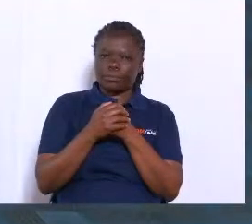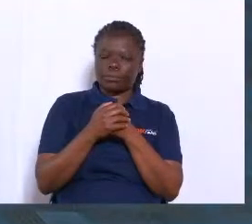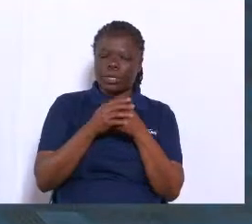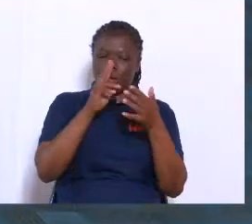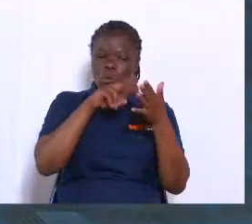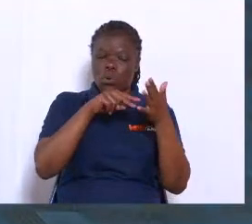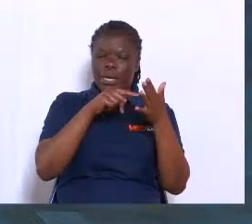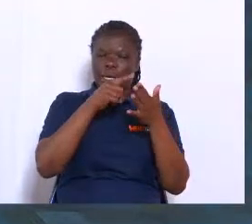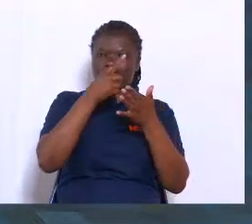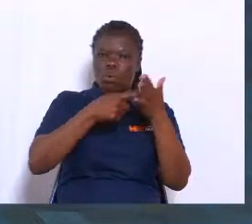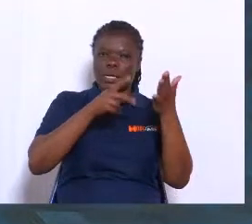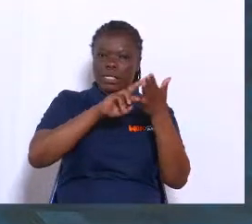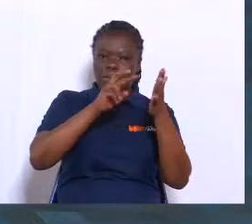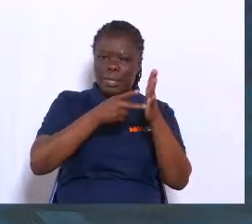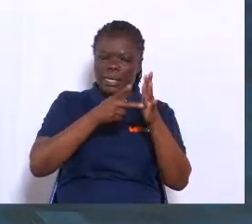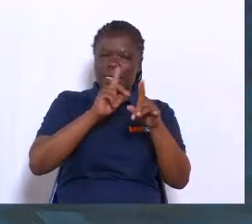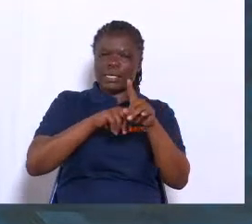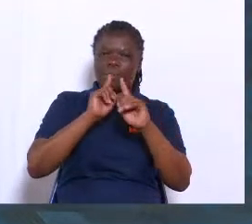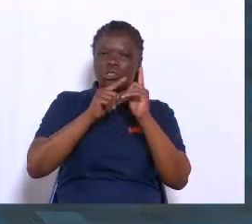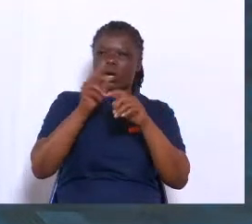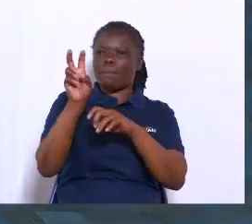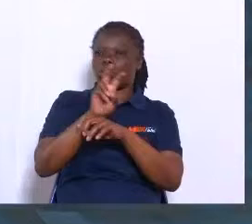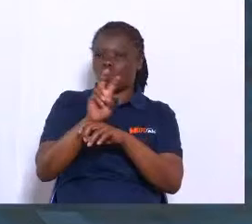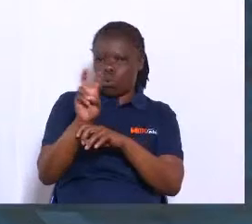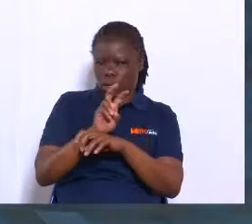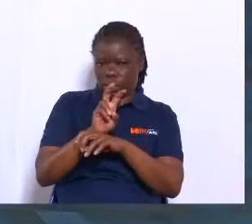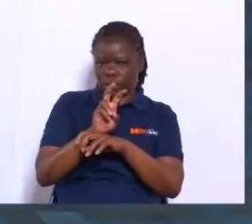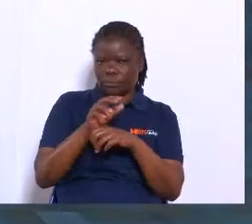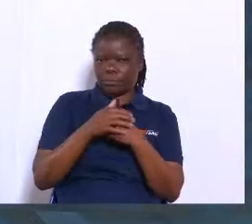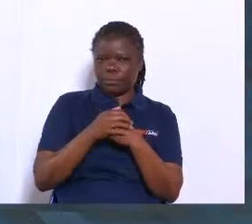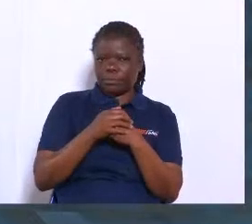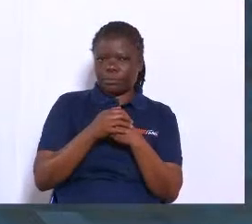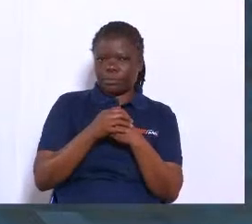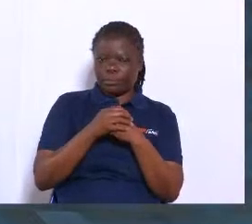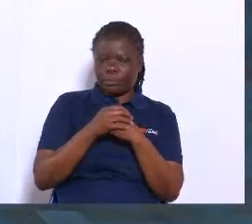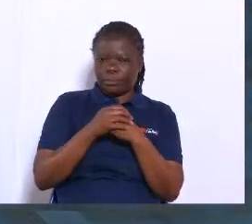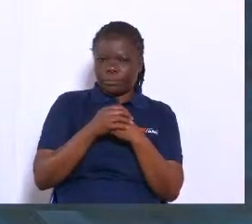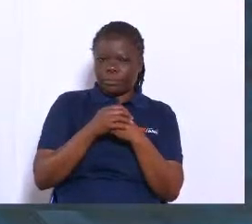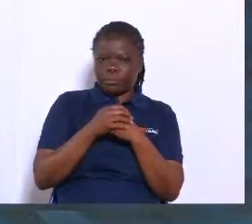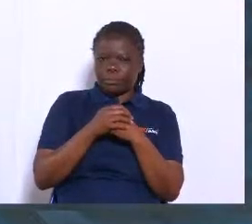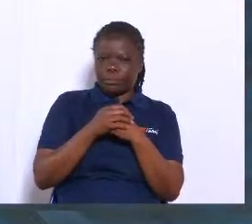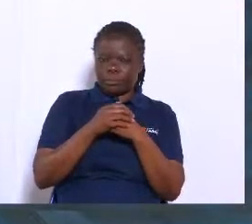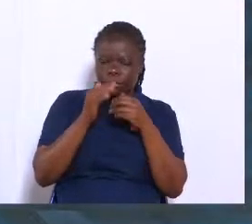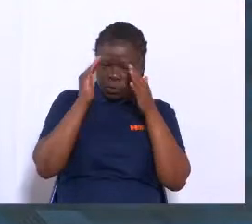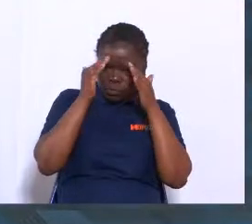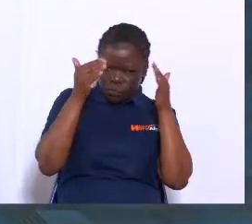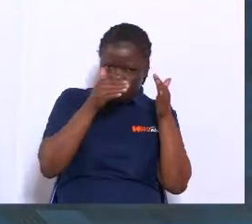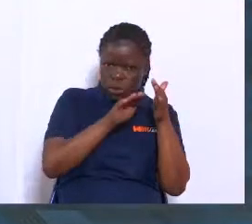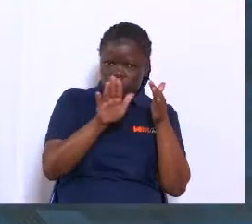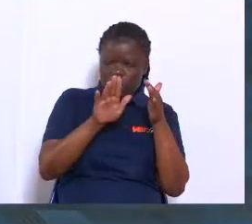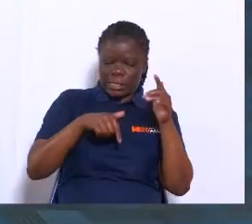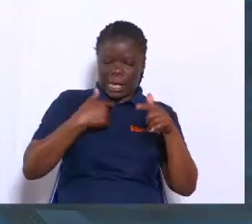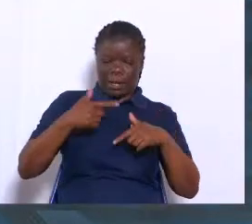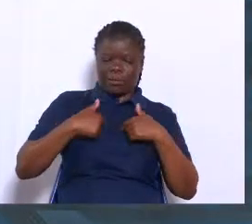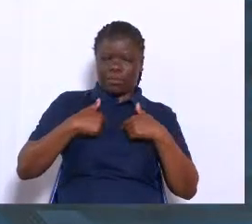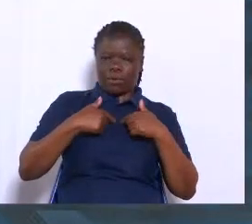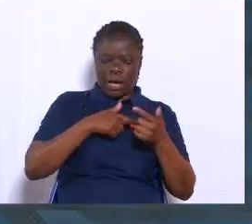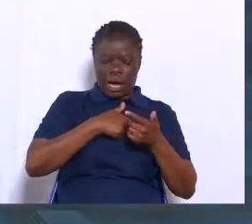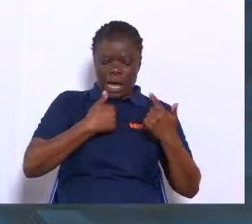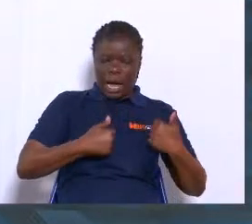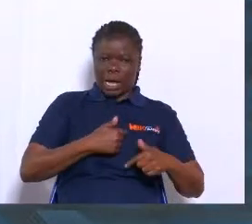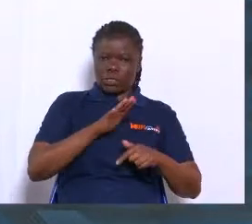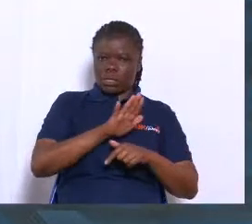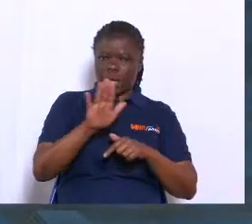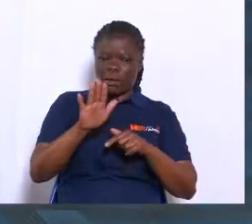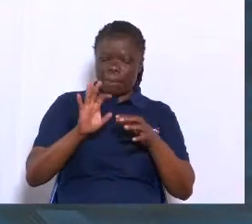read about what it means to watch. But take heed to yourselves, lest your hearts be weighed down with